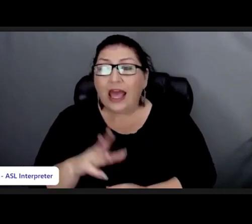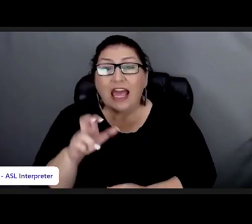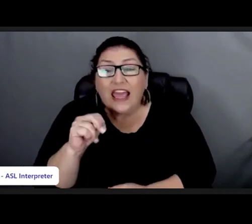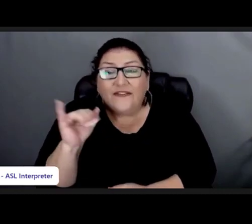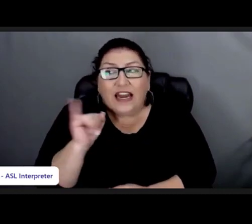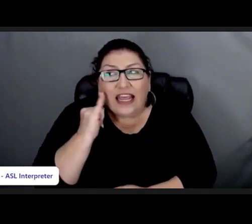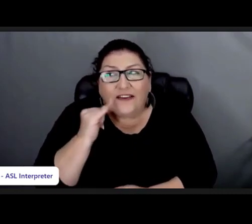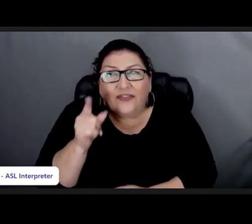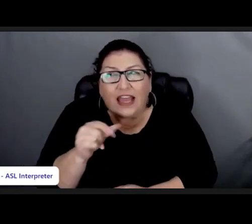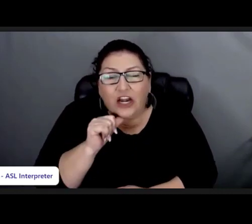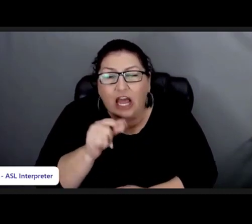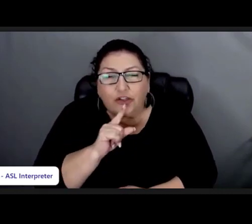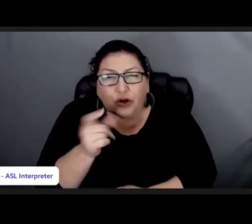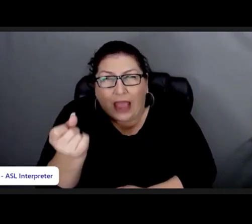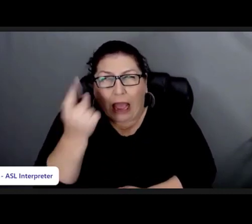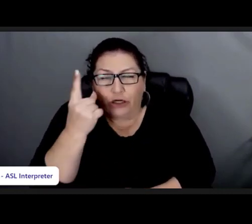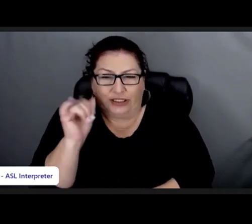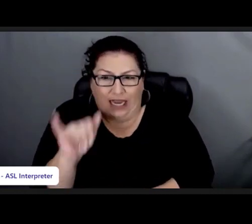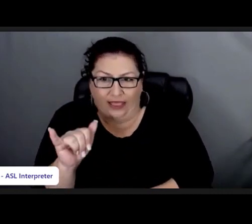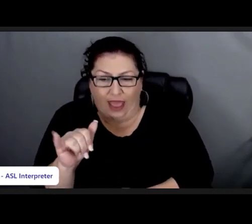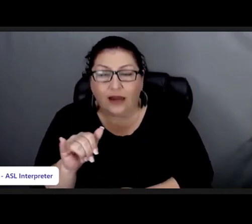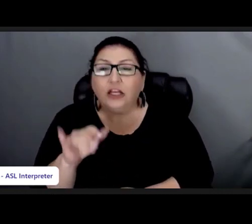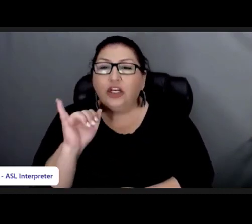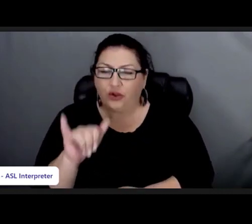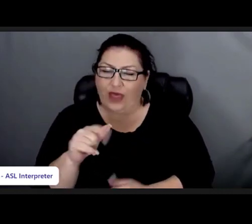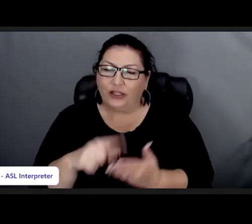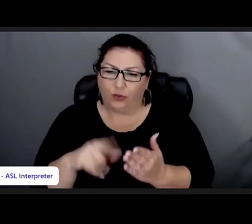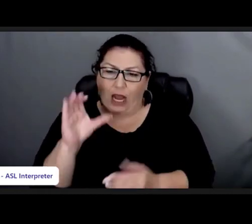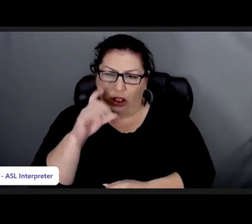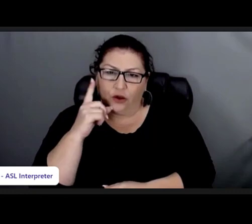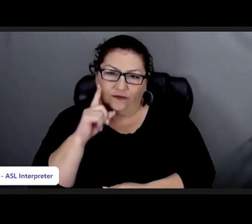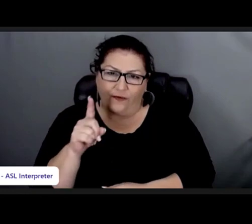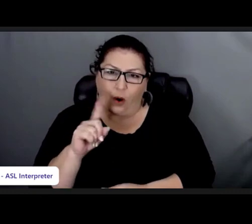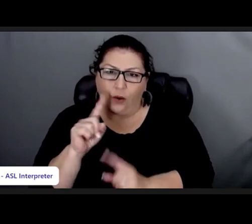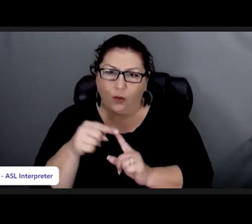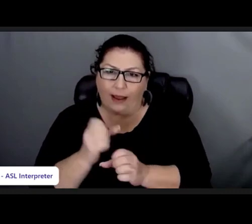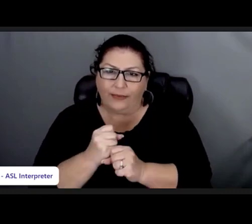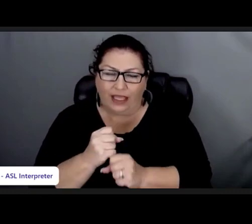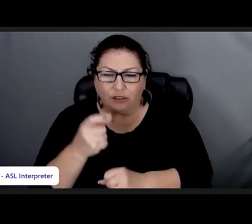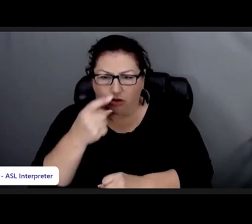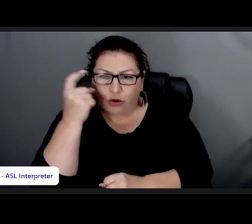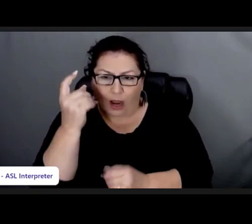sure they understand it. So that's what I look for when I'm getting trauma-informed care.